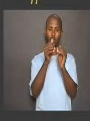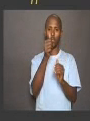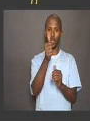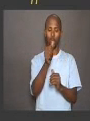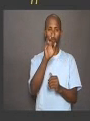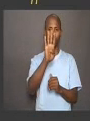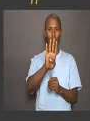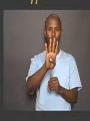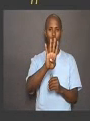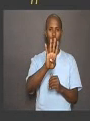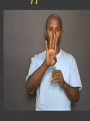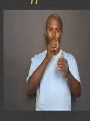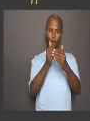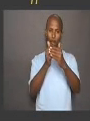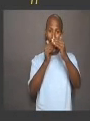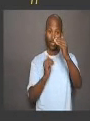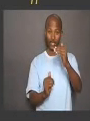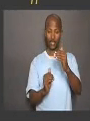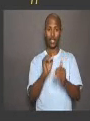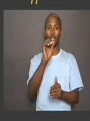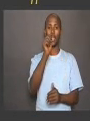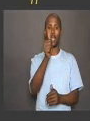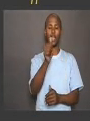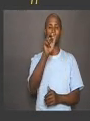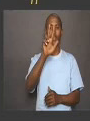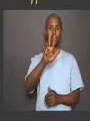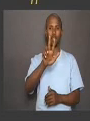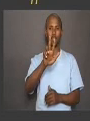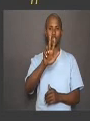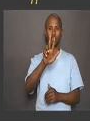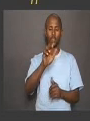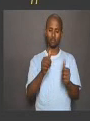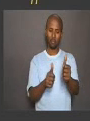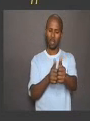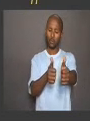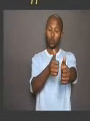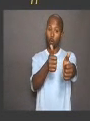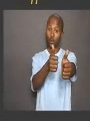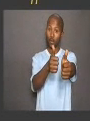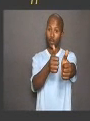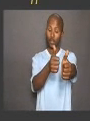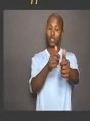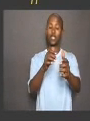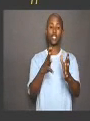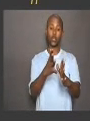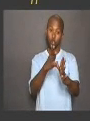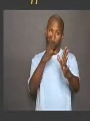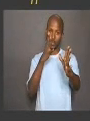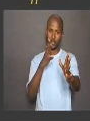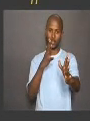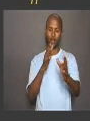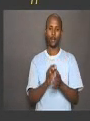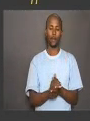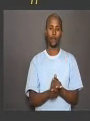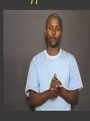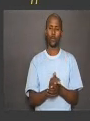A4 minus A3 and so on in the sequence, all